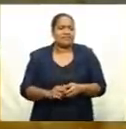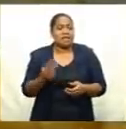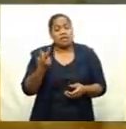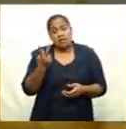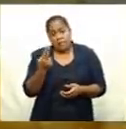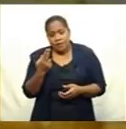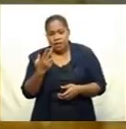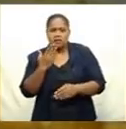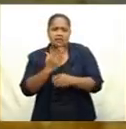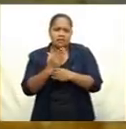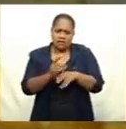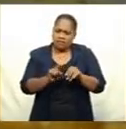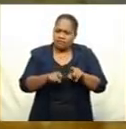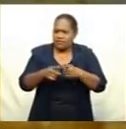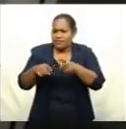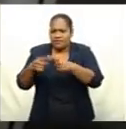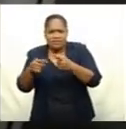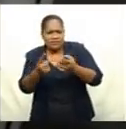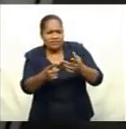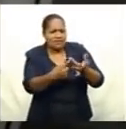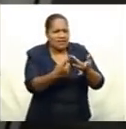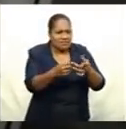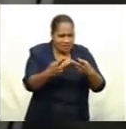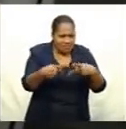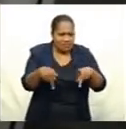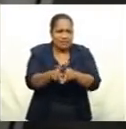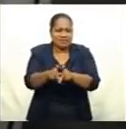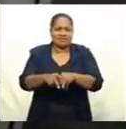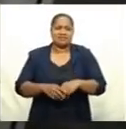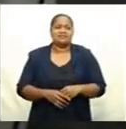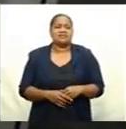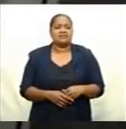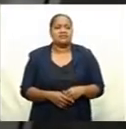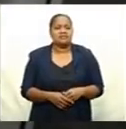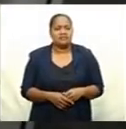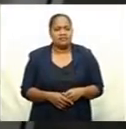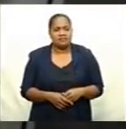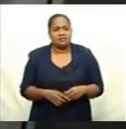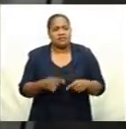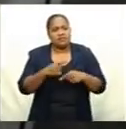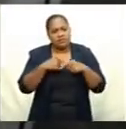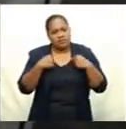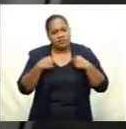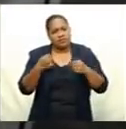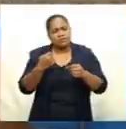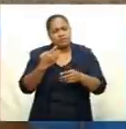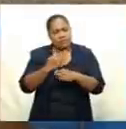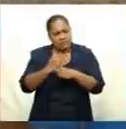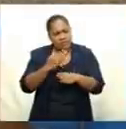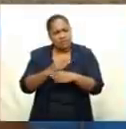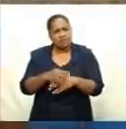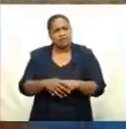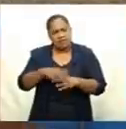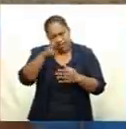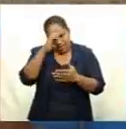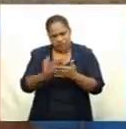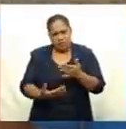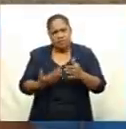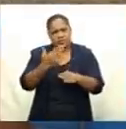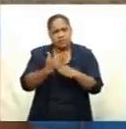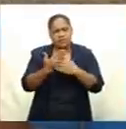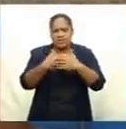worked at various other places while shaping their future. We learned our experience through working in